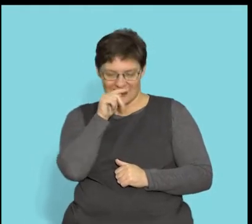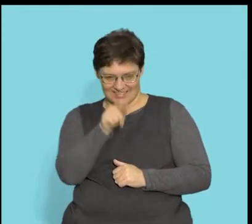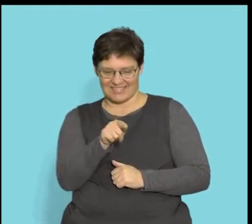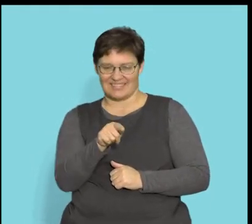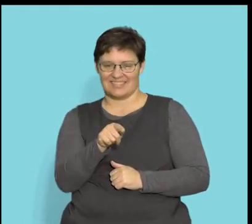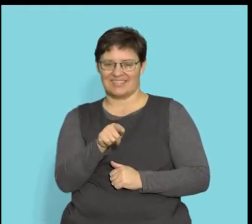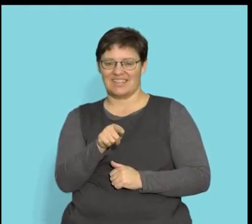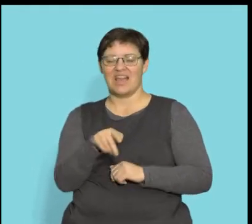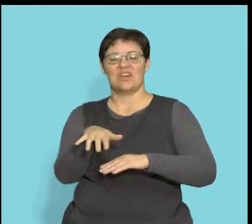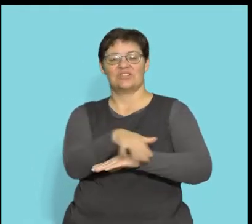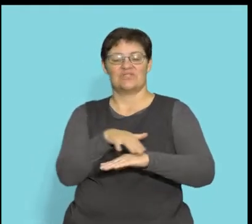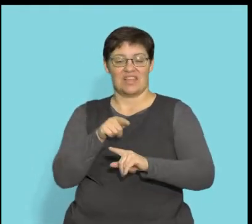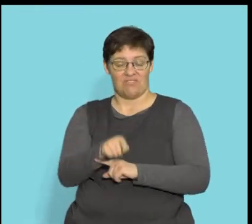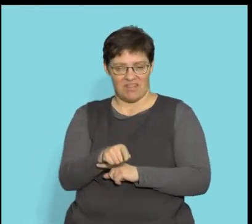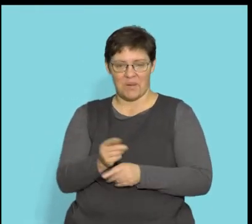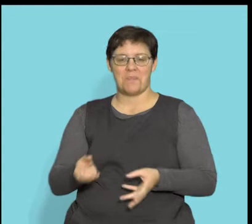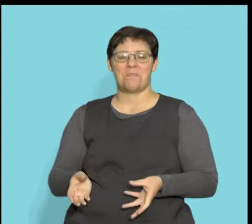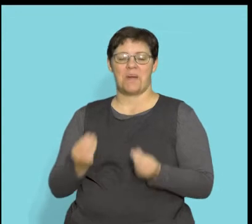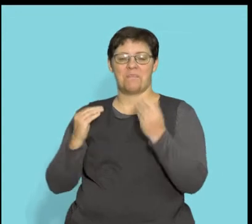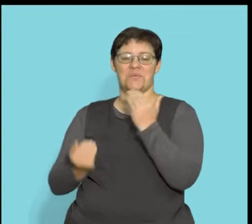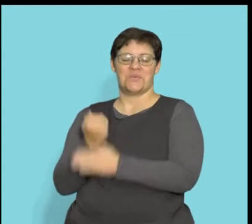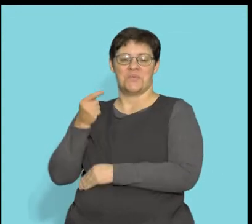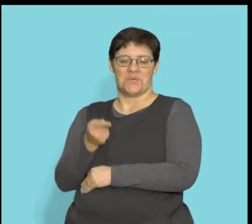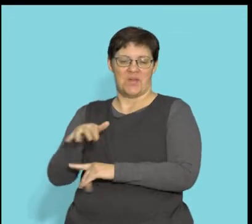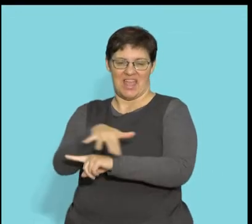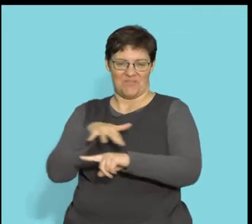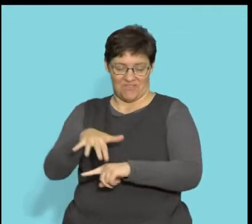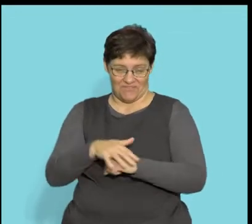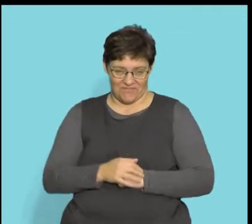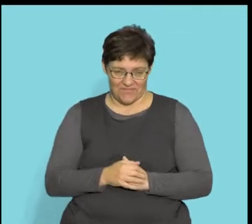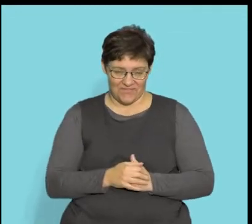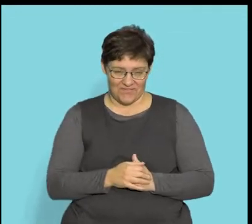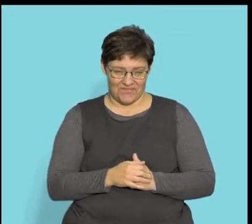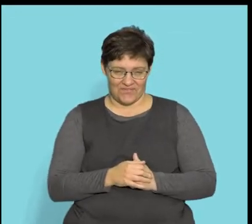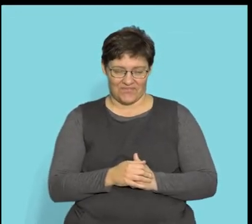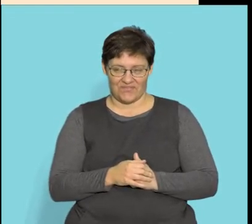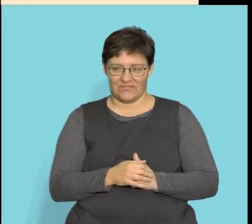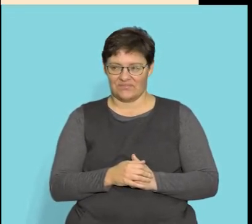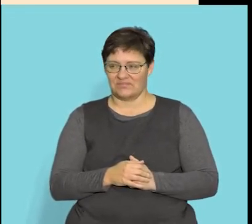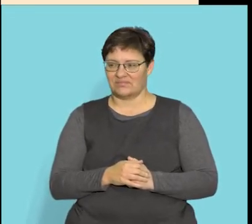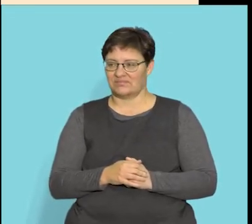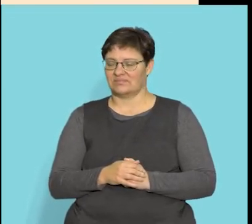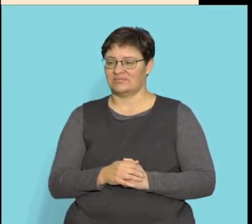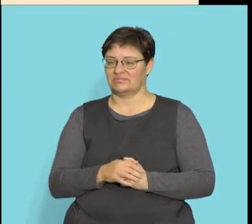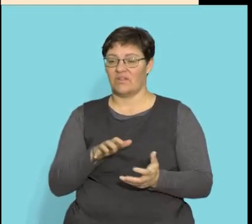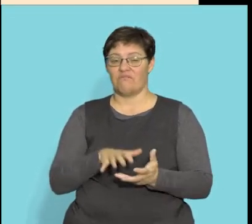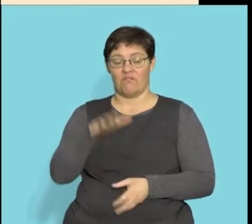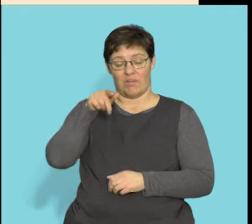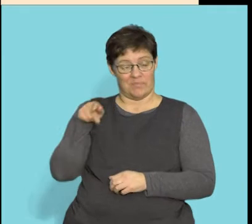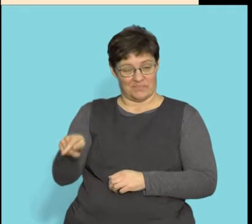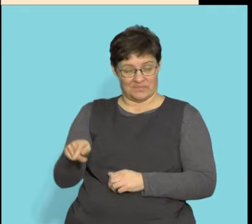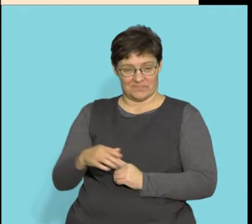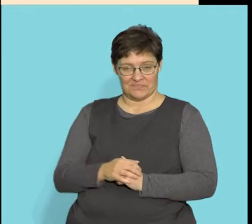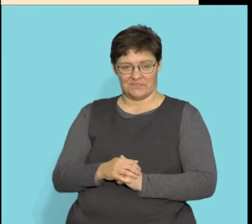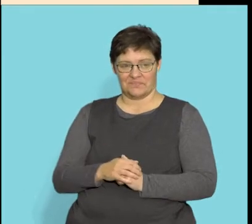be multiplied by the surface area to get the new surface area. So let's now look at the